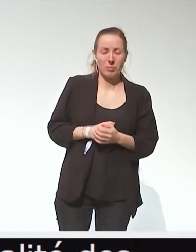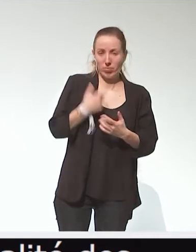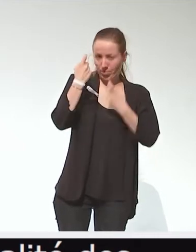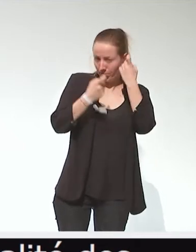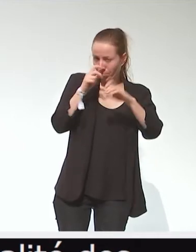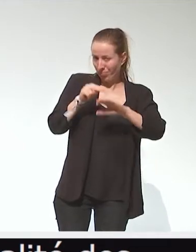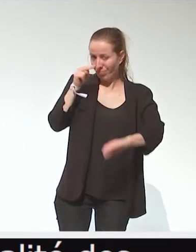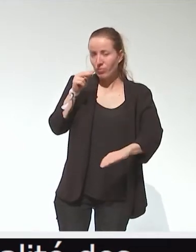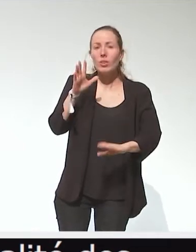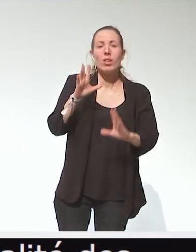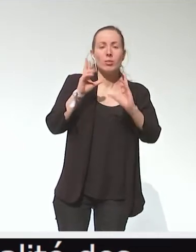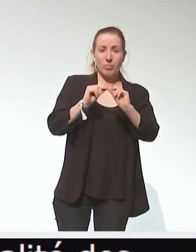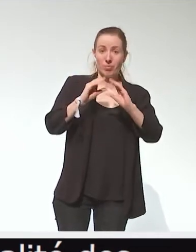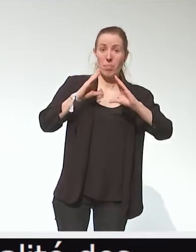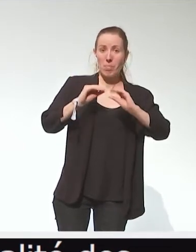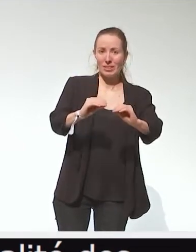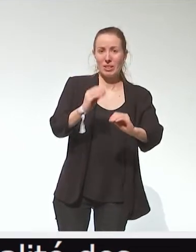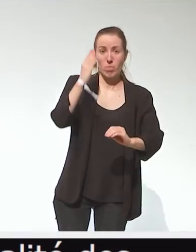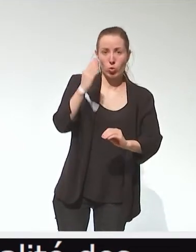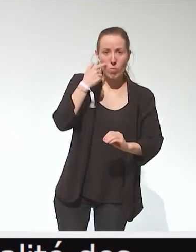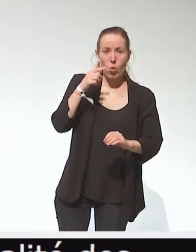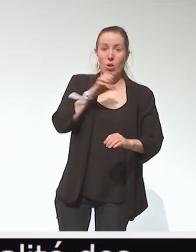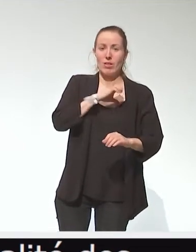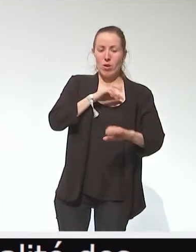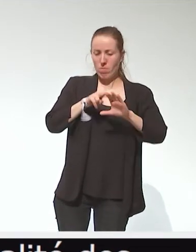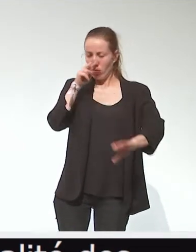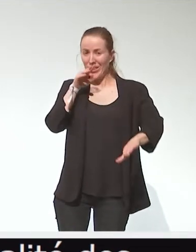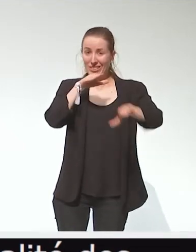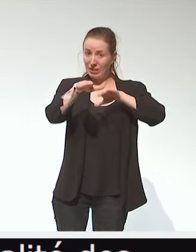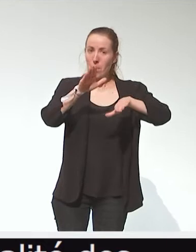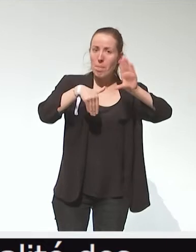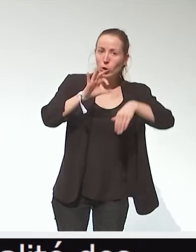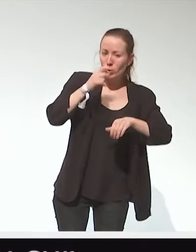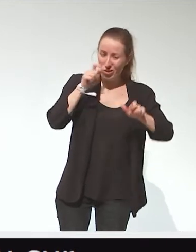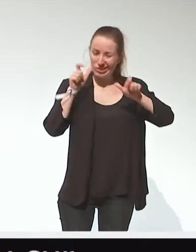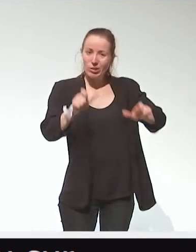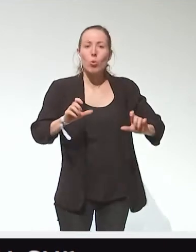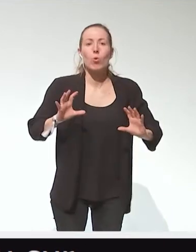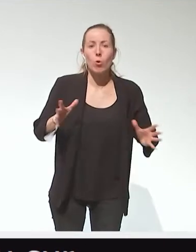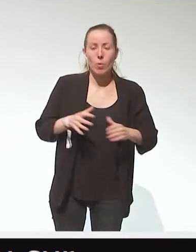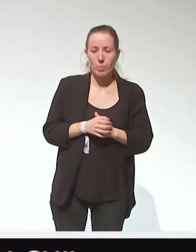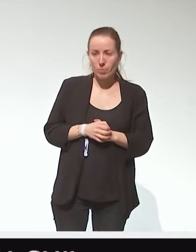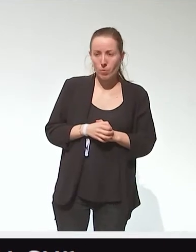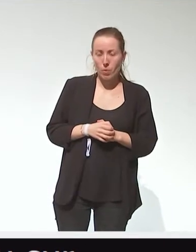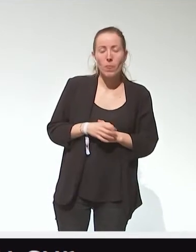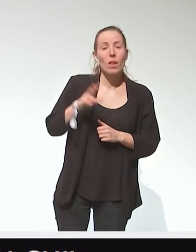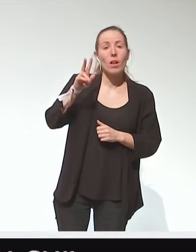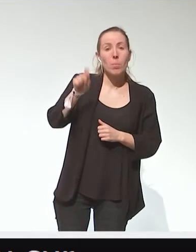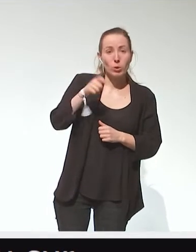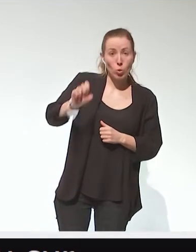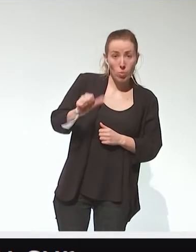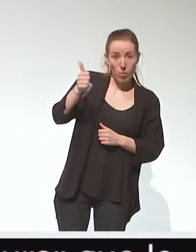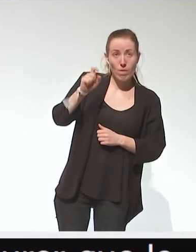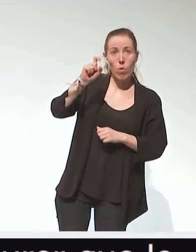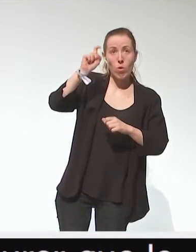system works in some ways. Of course, we need anti-discrimination laws. That's the start, that's the basis. They also need to be put